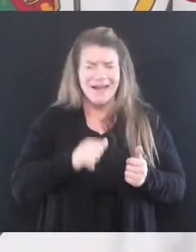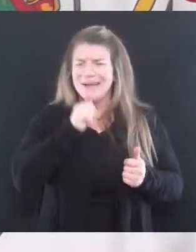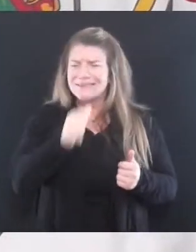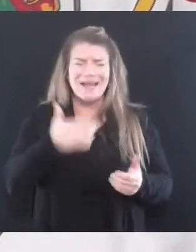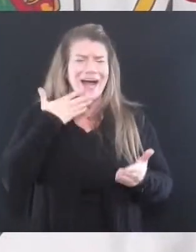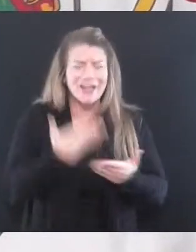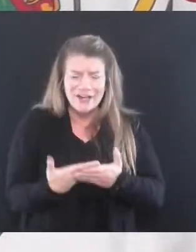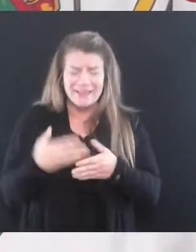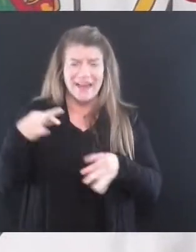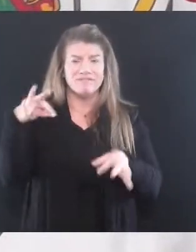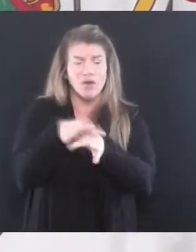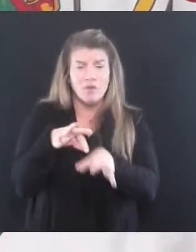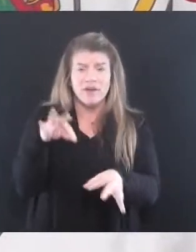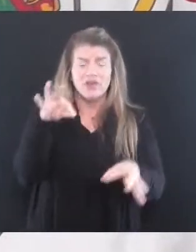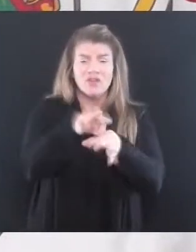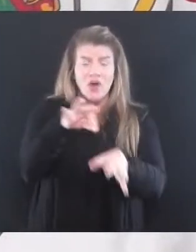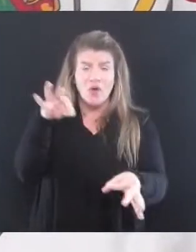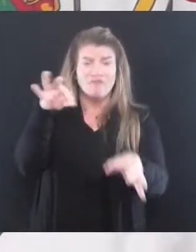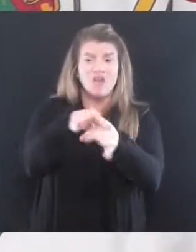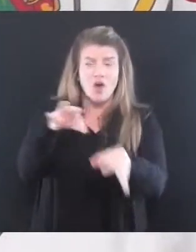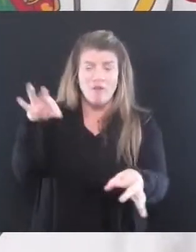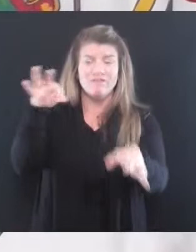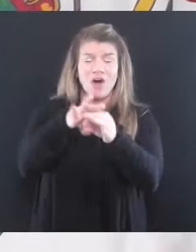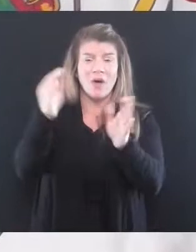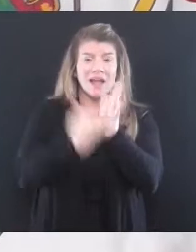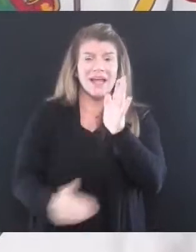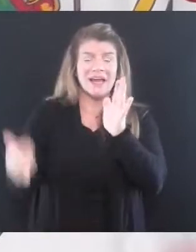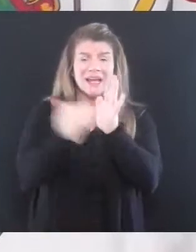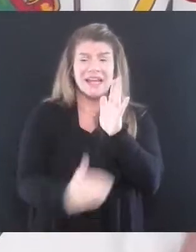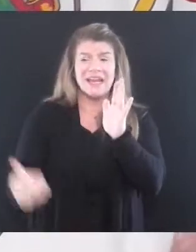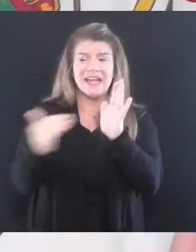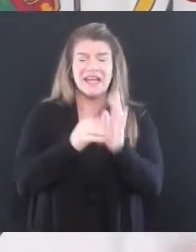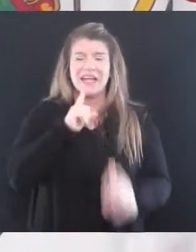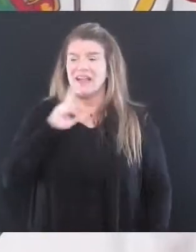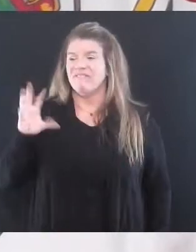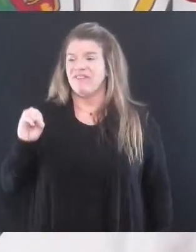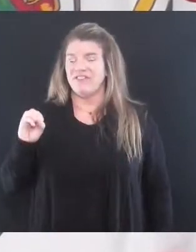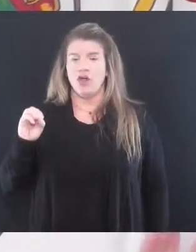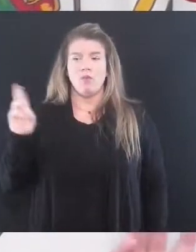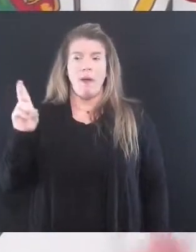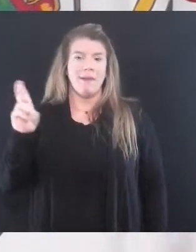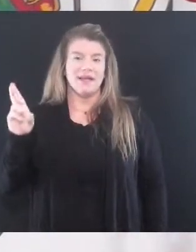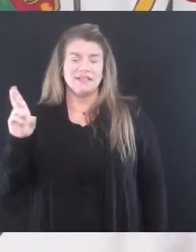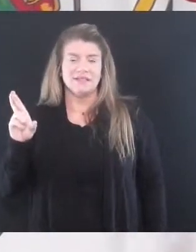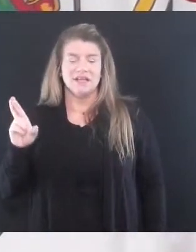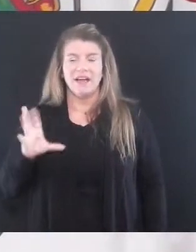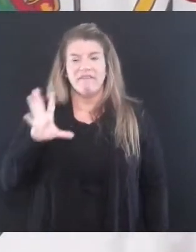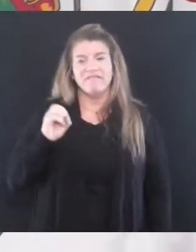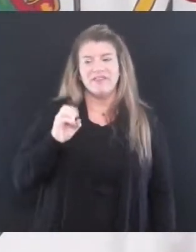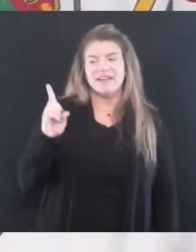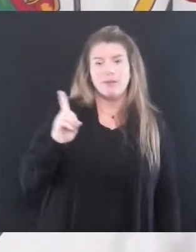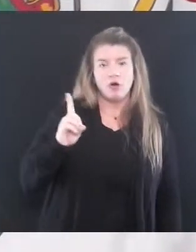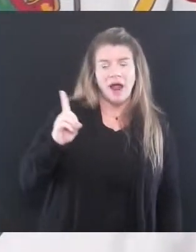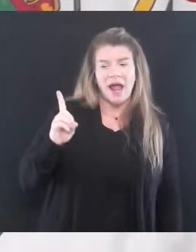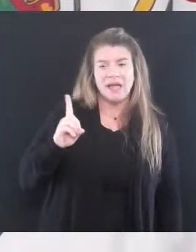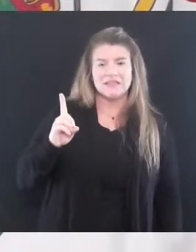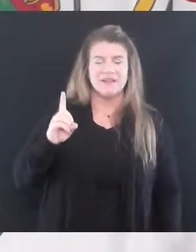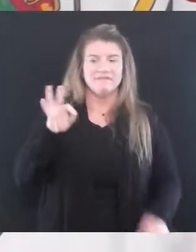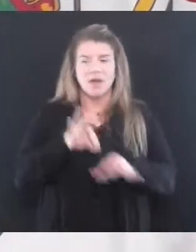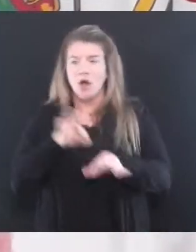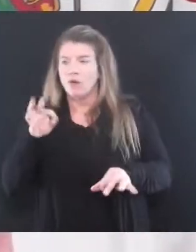after vote is, 50 Republicans vote one way, 50 Democrats vote another